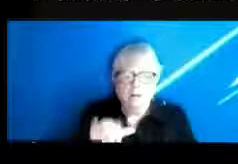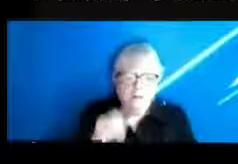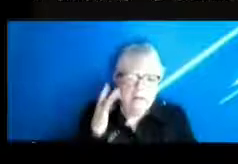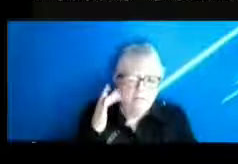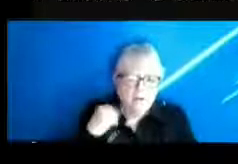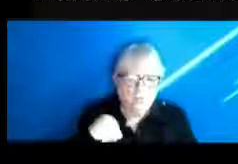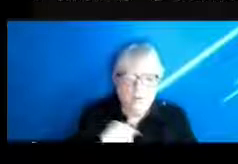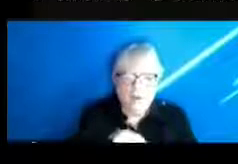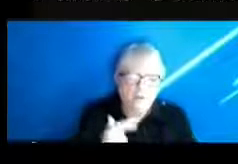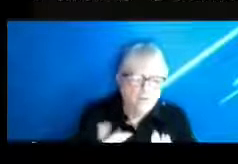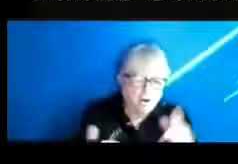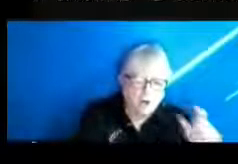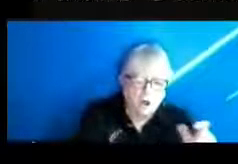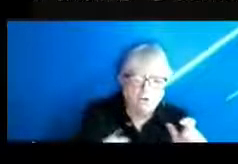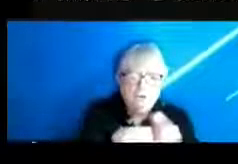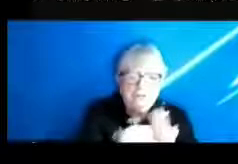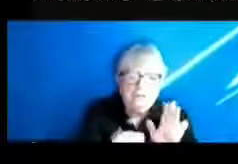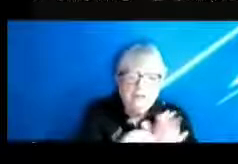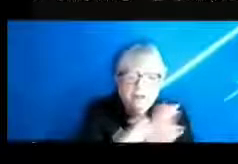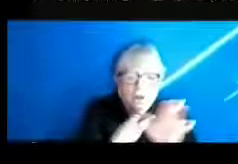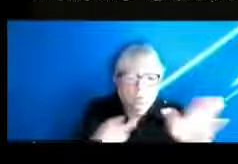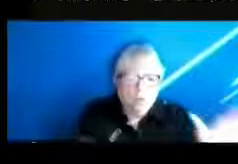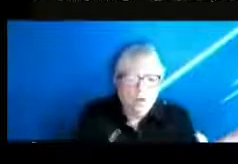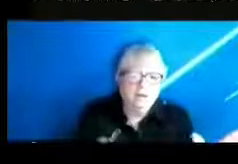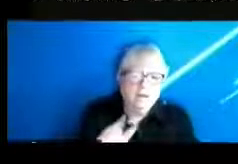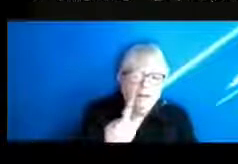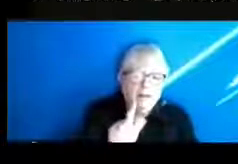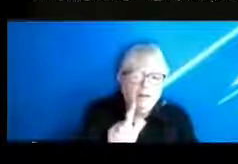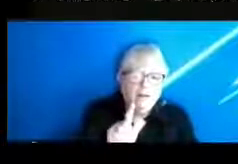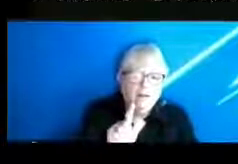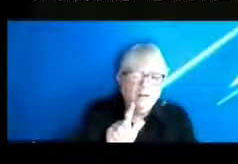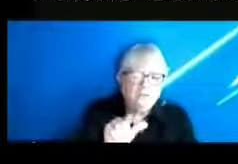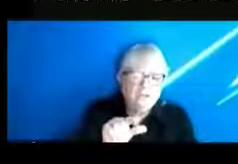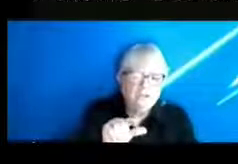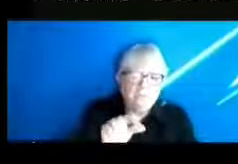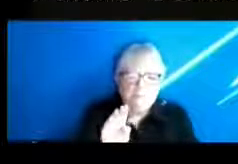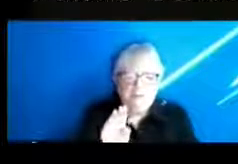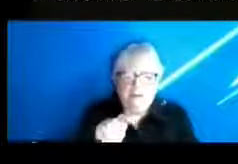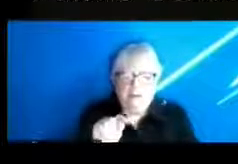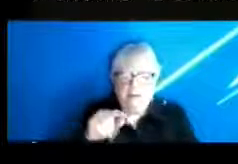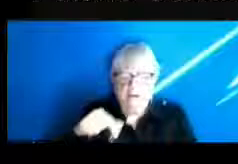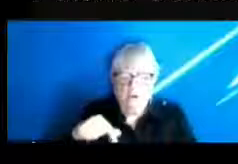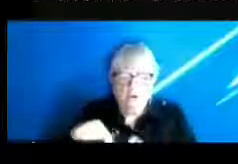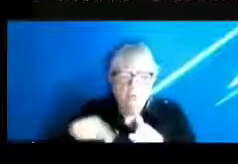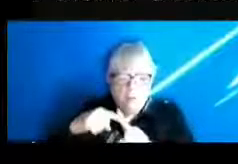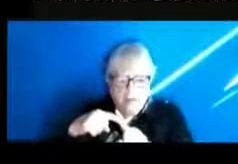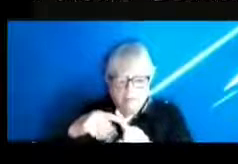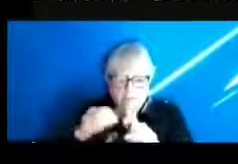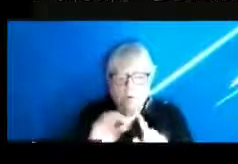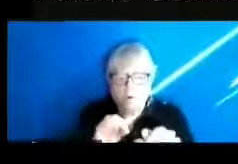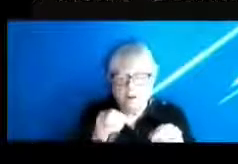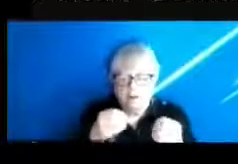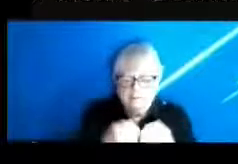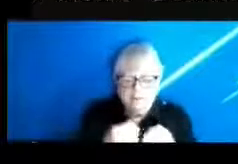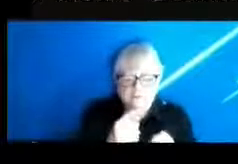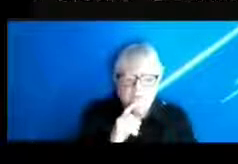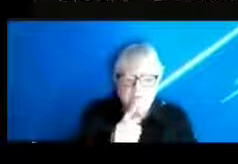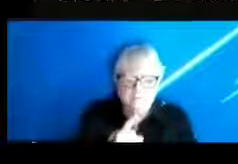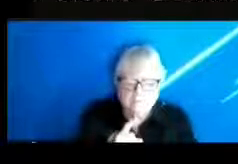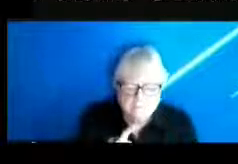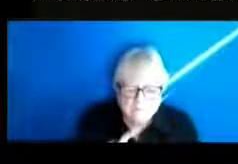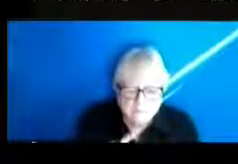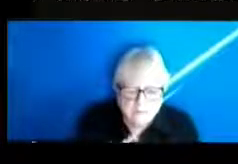largest statewide lesbian, gay, bisexual, transgender, and queer LGBTQ plus civil rights organization with over 900,000